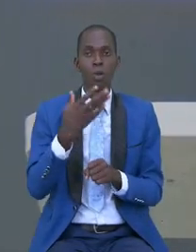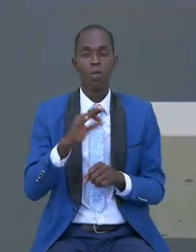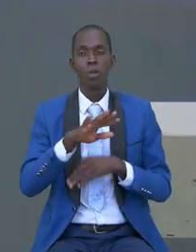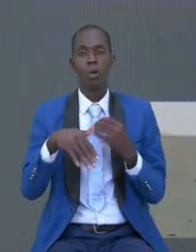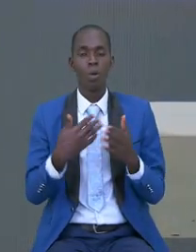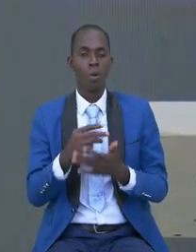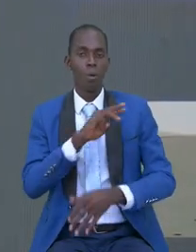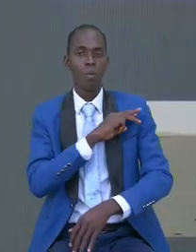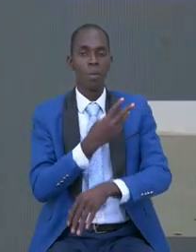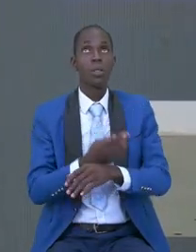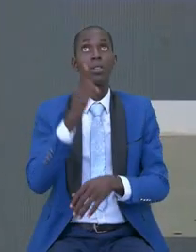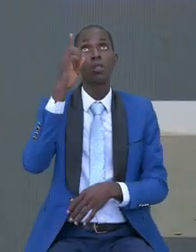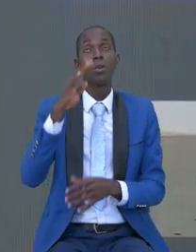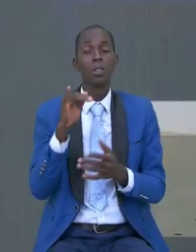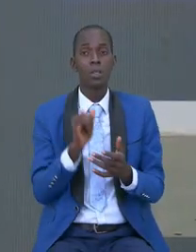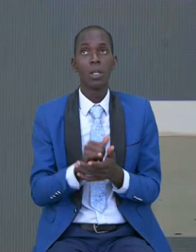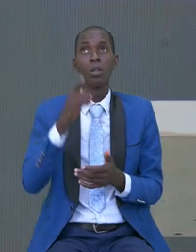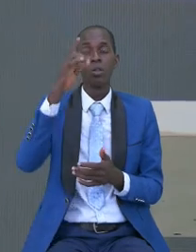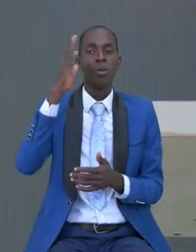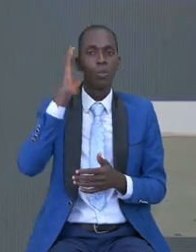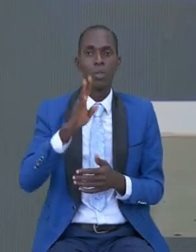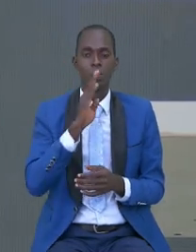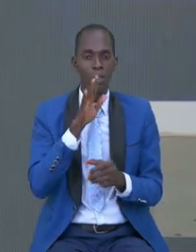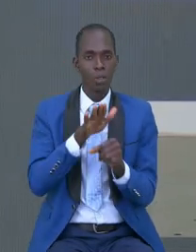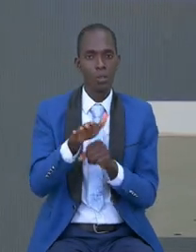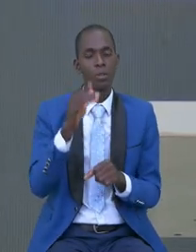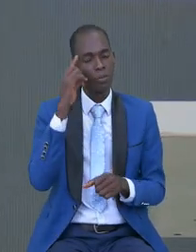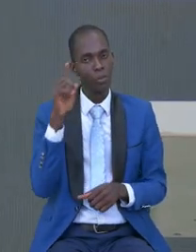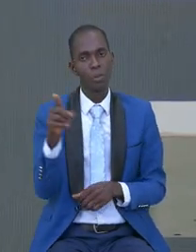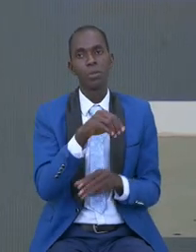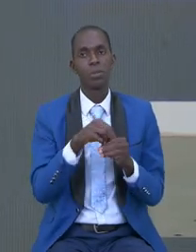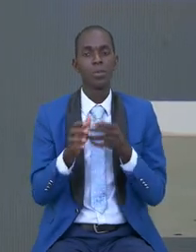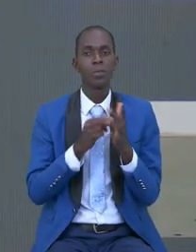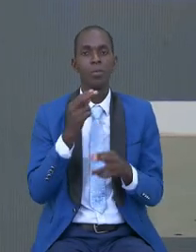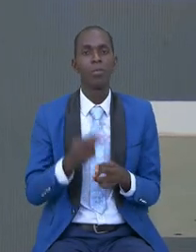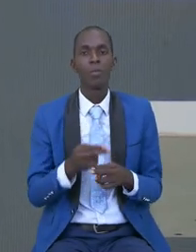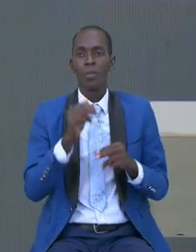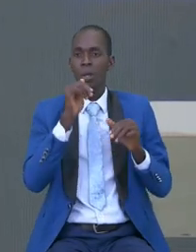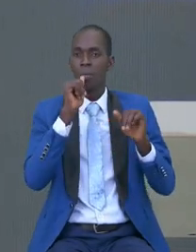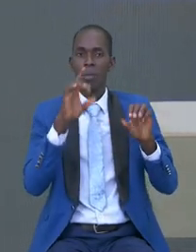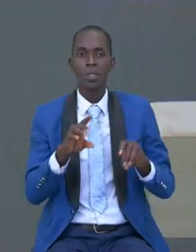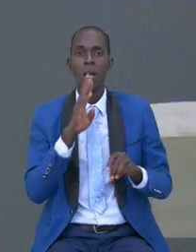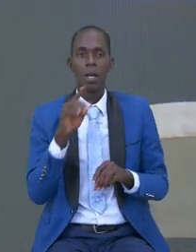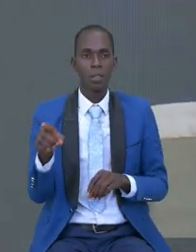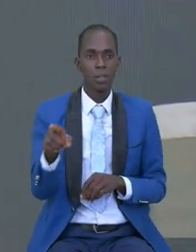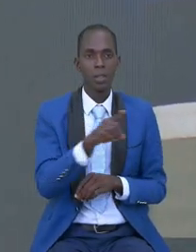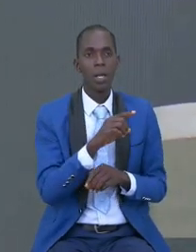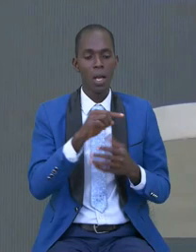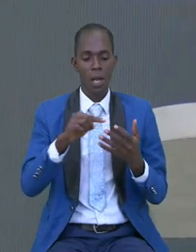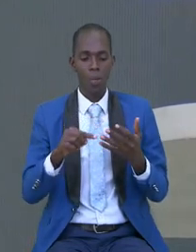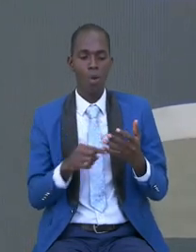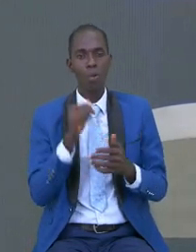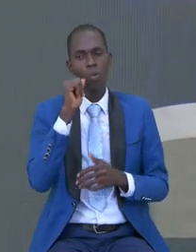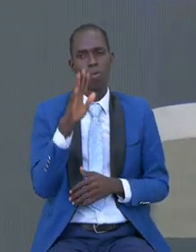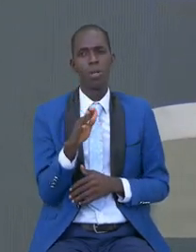God, that God will be sufficient for you. Blessed art thou among women. Have you ever